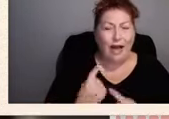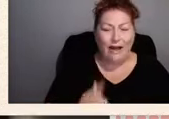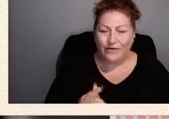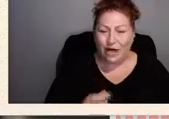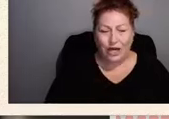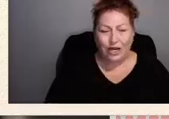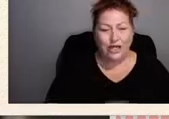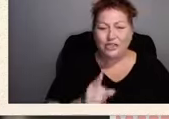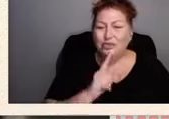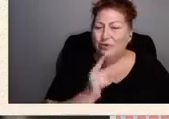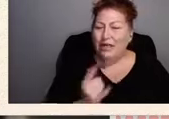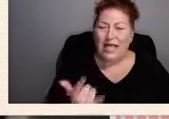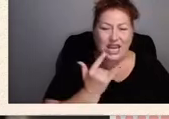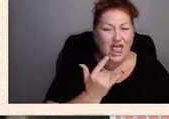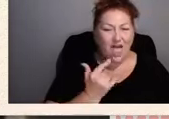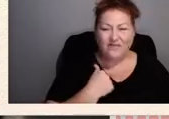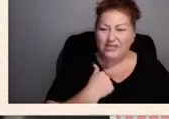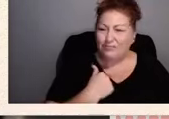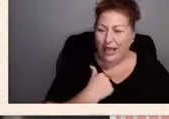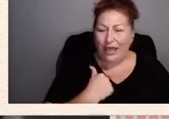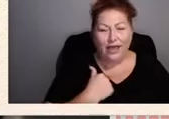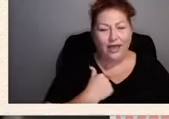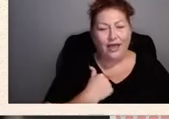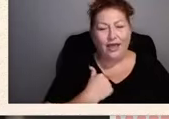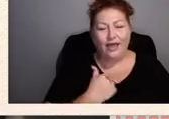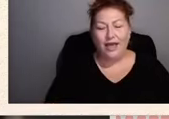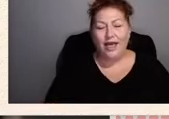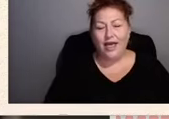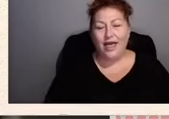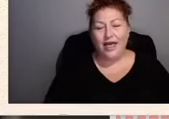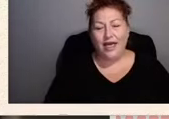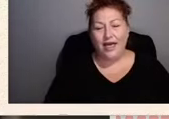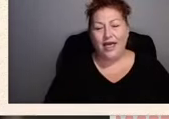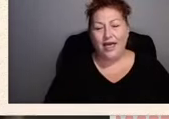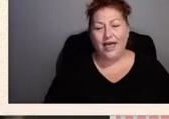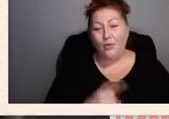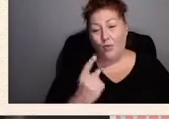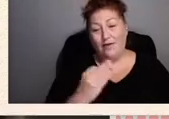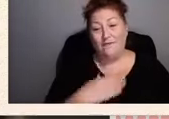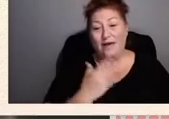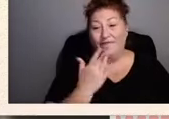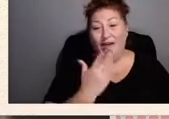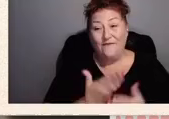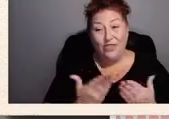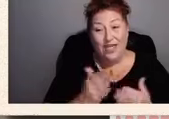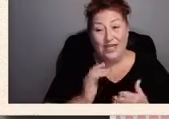me unconditionally. And one of my favorite things that she does